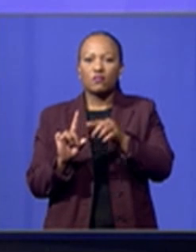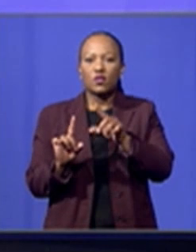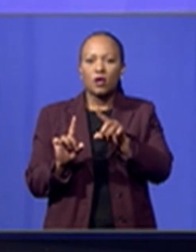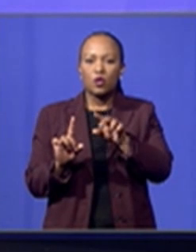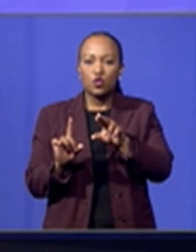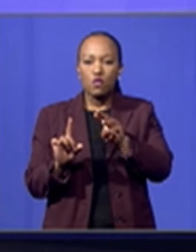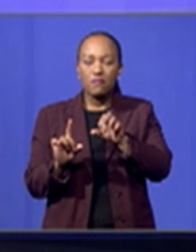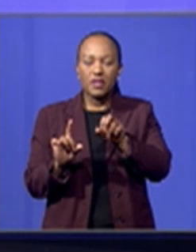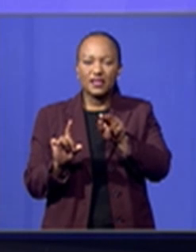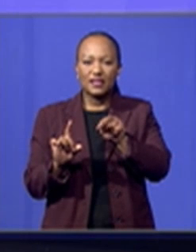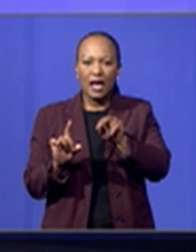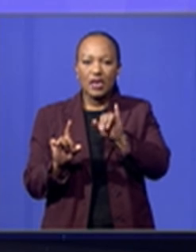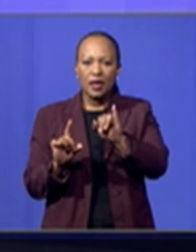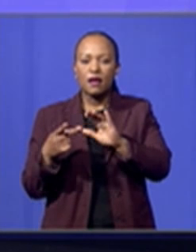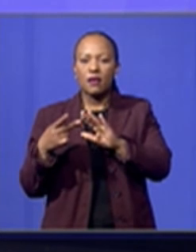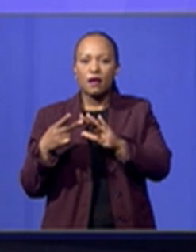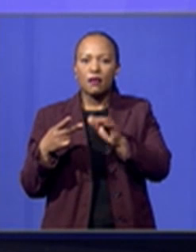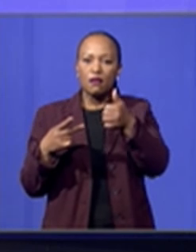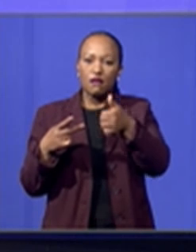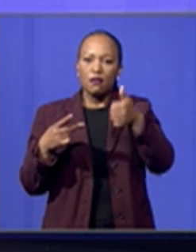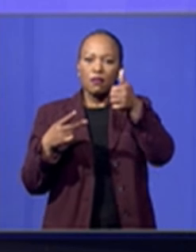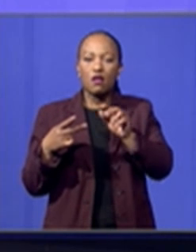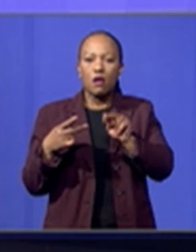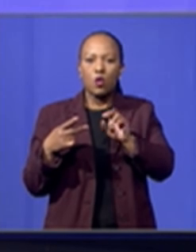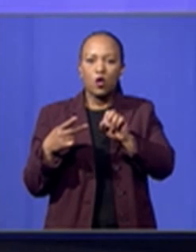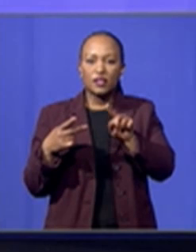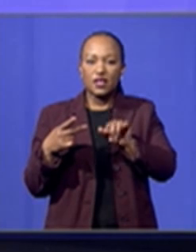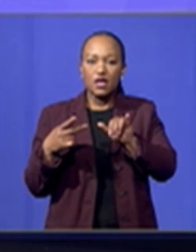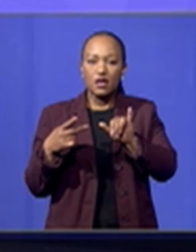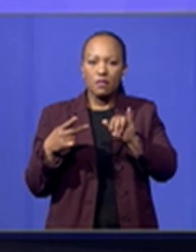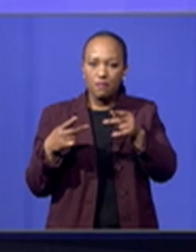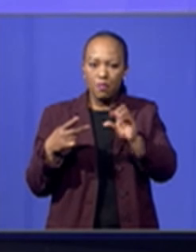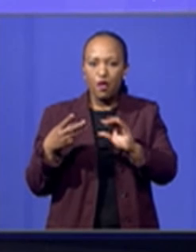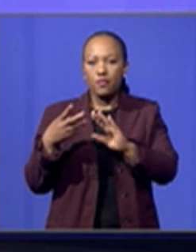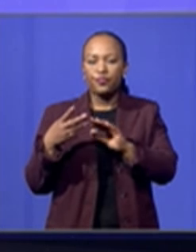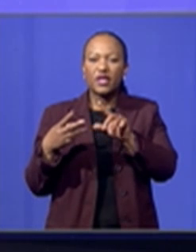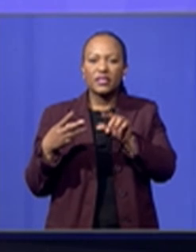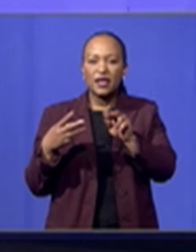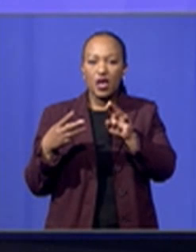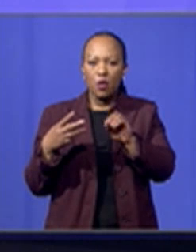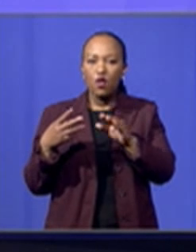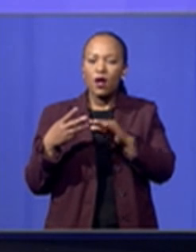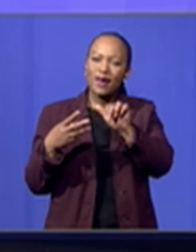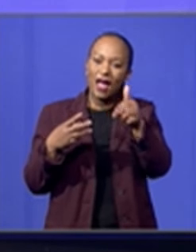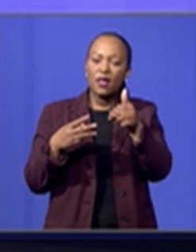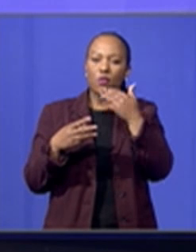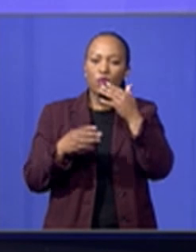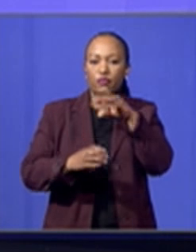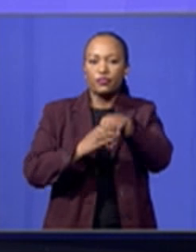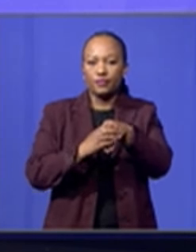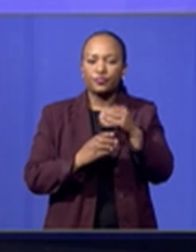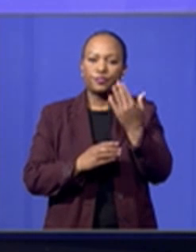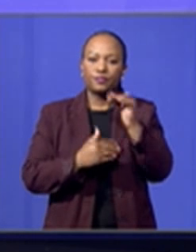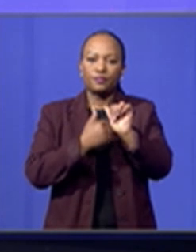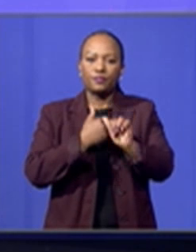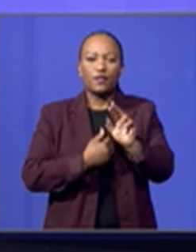Dumisani Khumalo, Major General Nozipho Madondo, Brigadier Dindo Mokwele le balatofadiwa ka bona. Kgwedi e fetileng